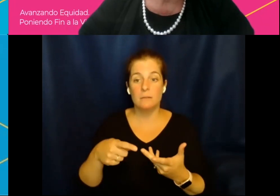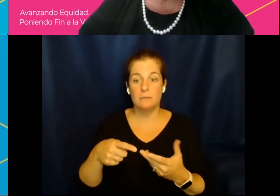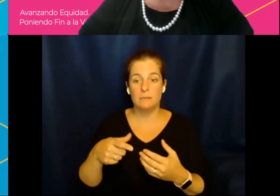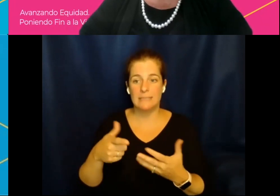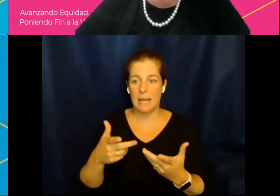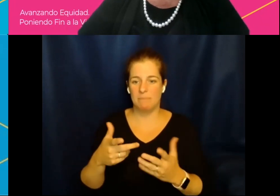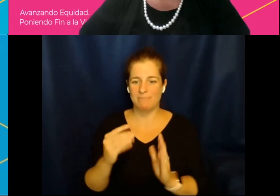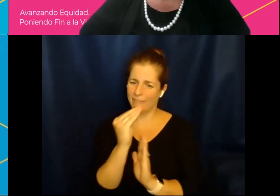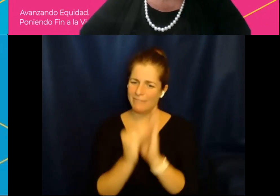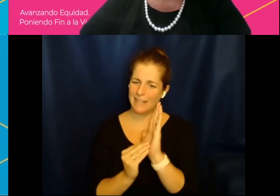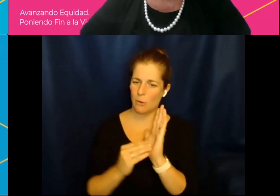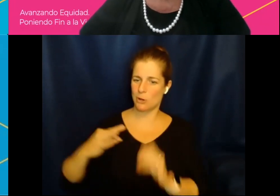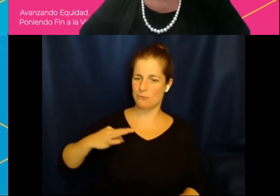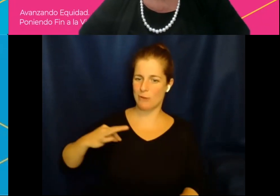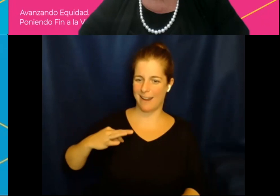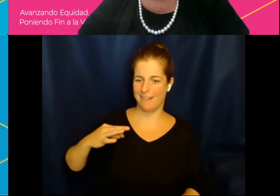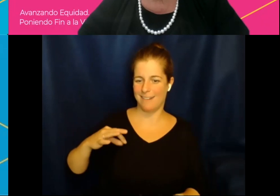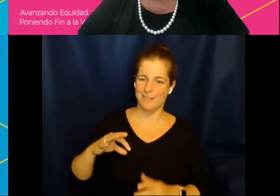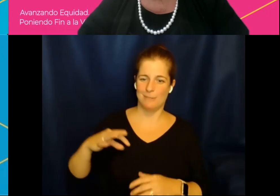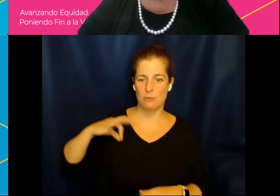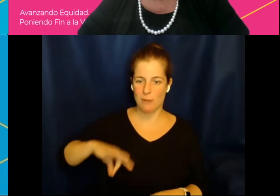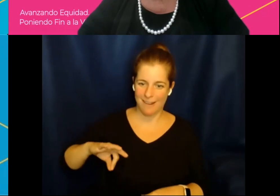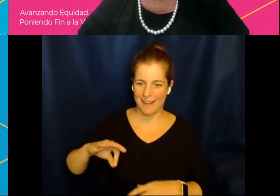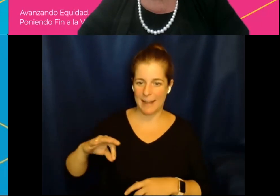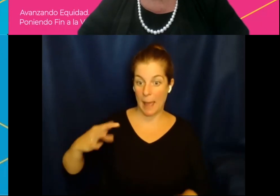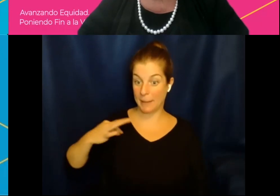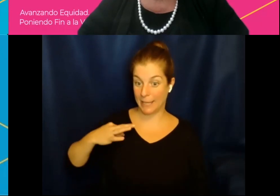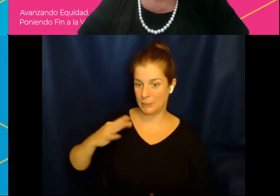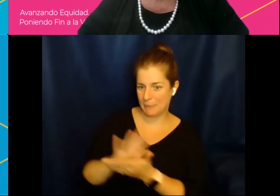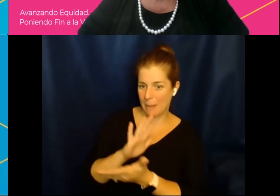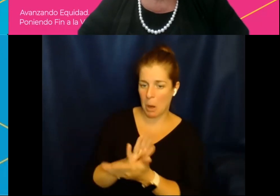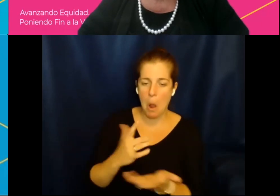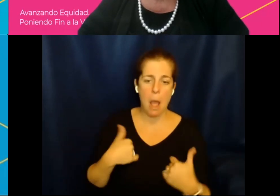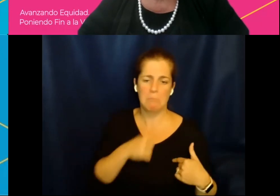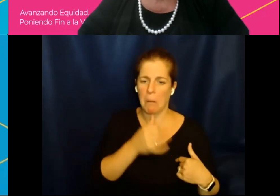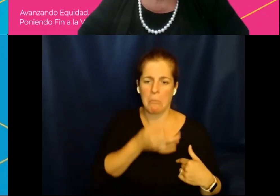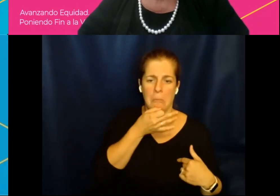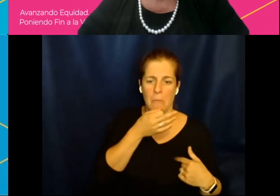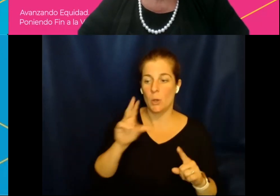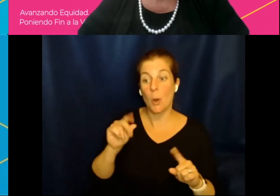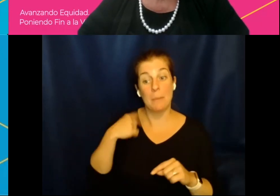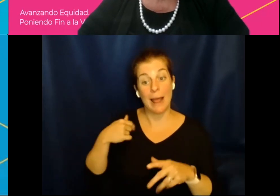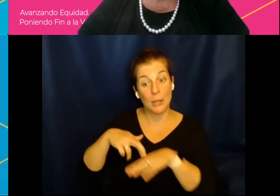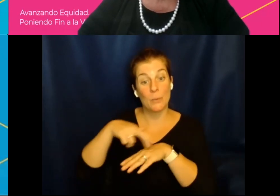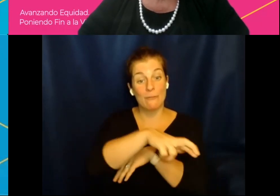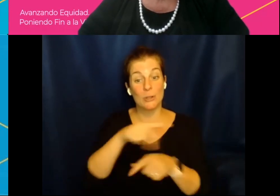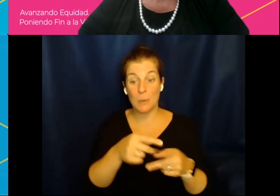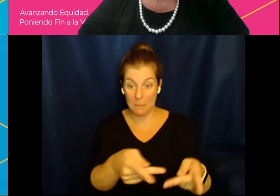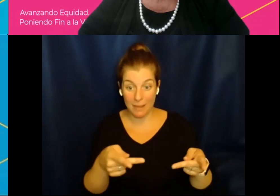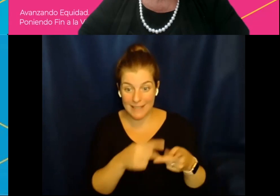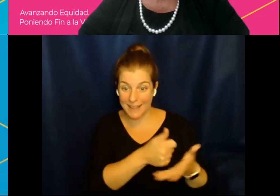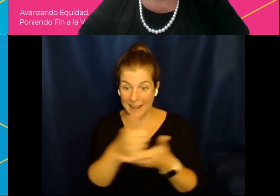application. Well, that may not be my expertise, but I was able to refer him to somewhere where they could help him. We're always here to help.